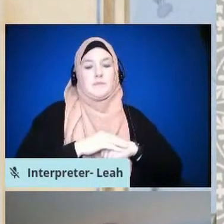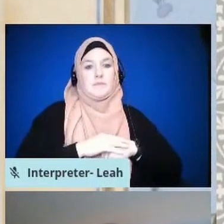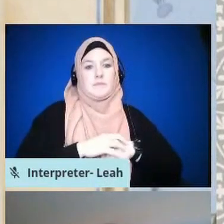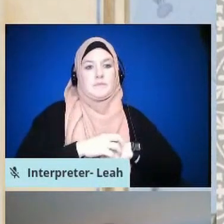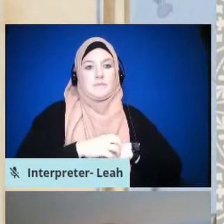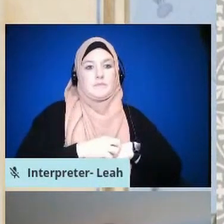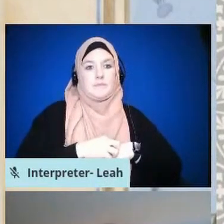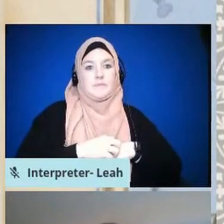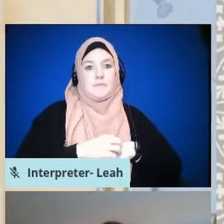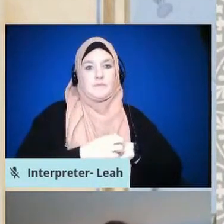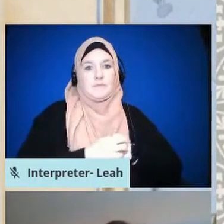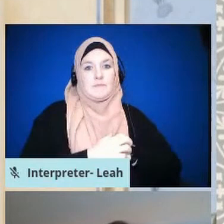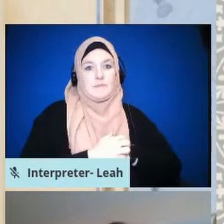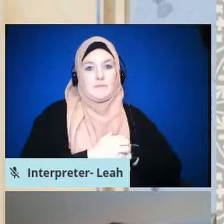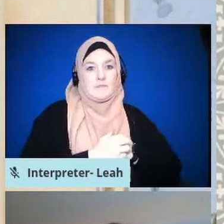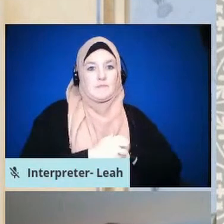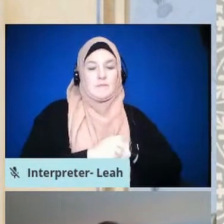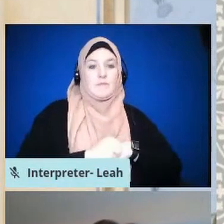okay.